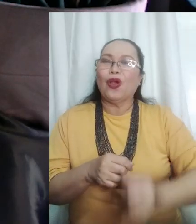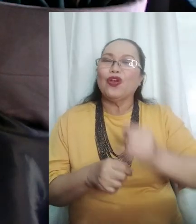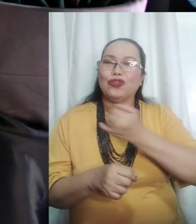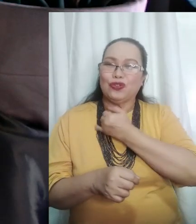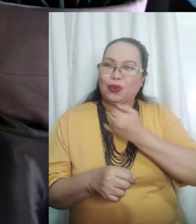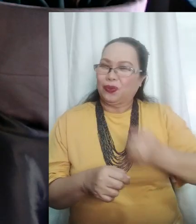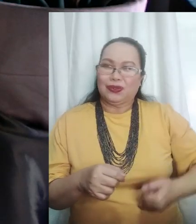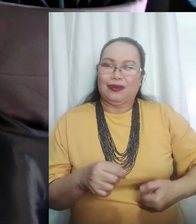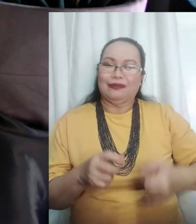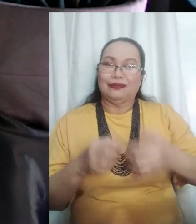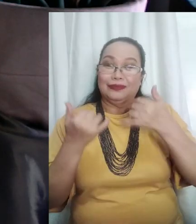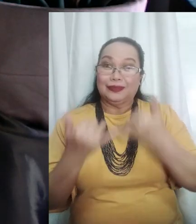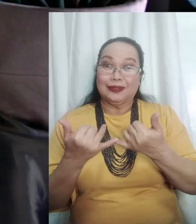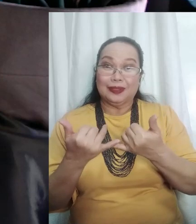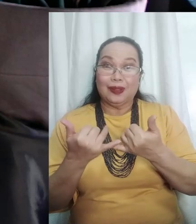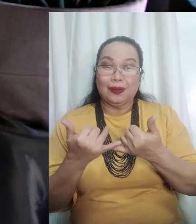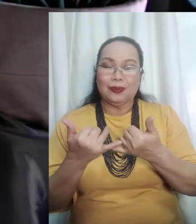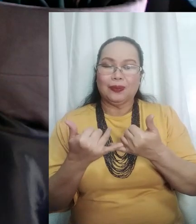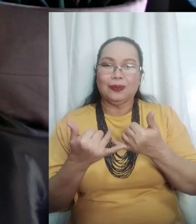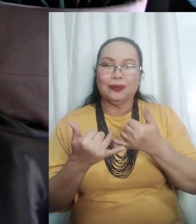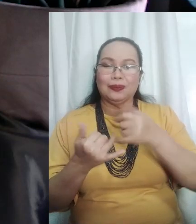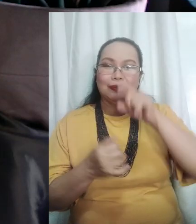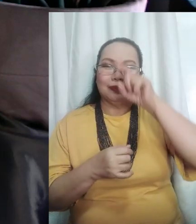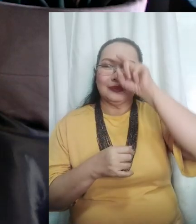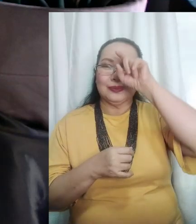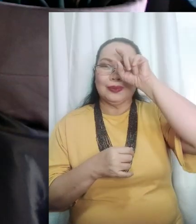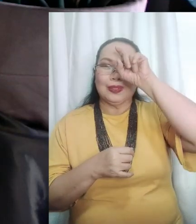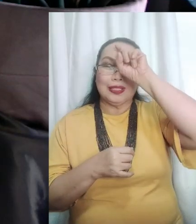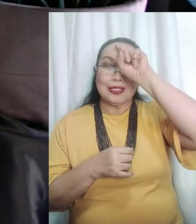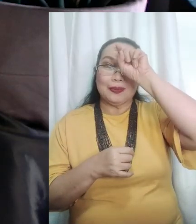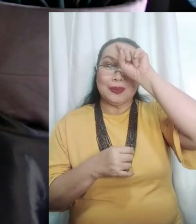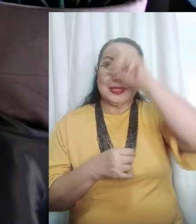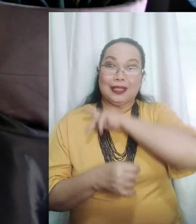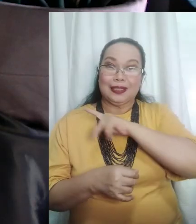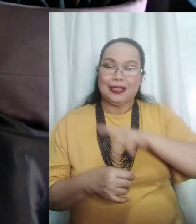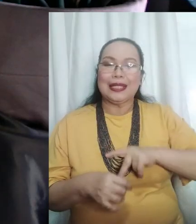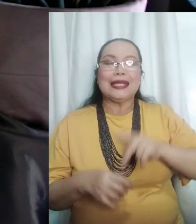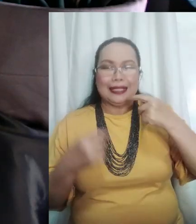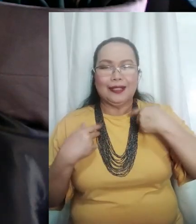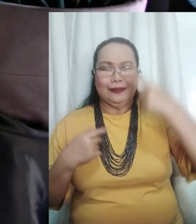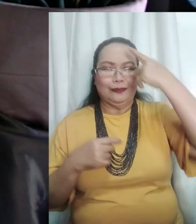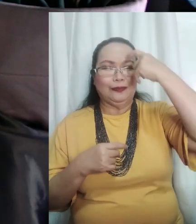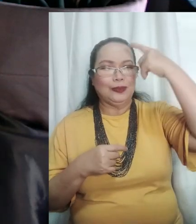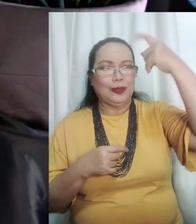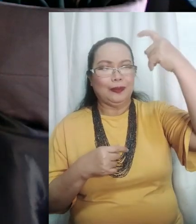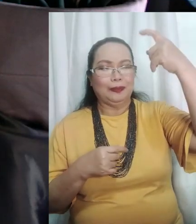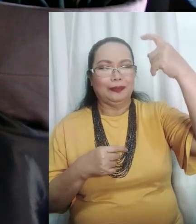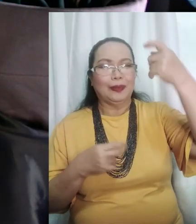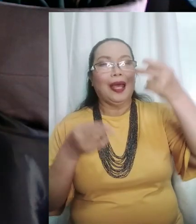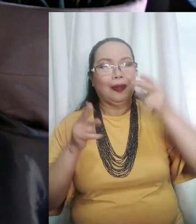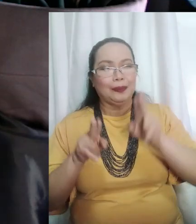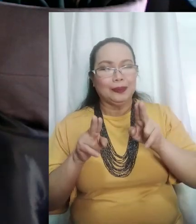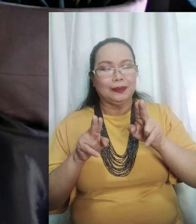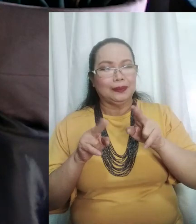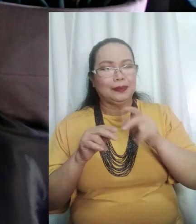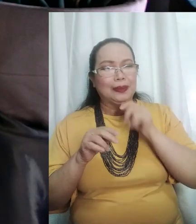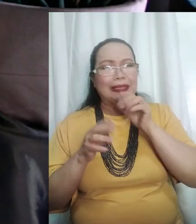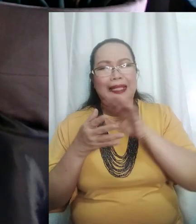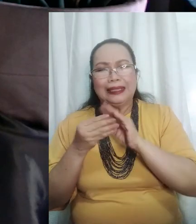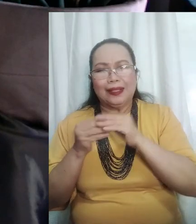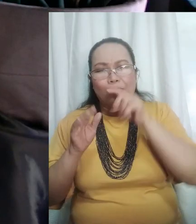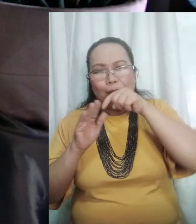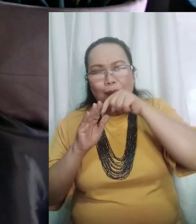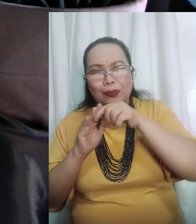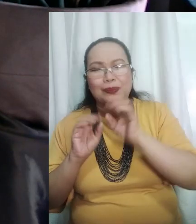Joseph. This time, it was Pharaoh who had a dream. We see the story. You know, we won't dive into the